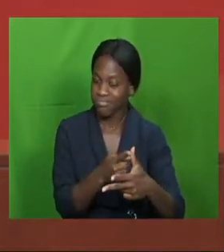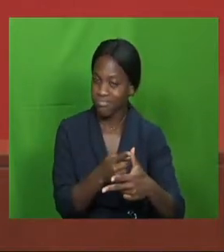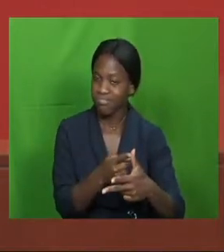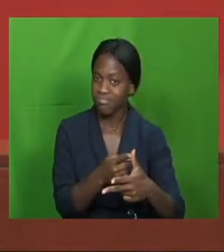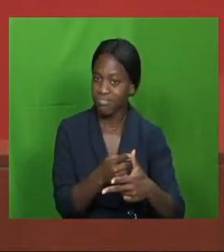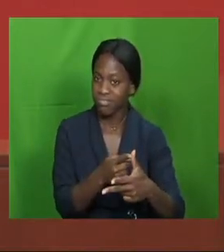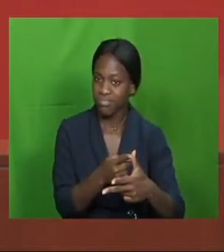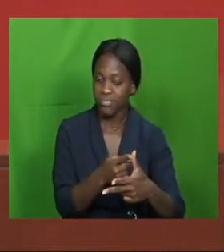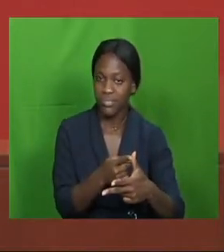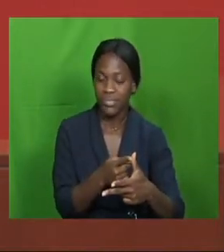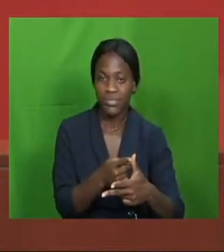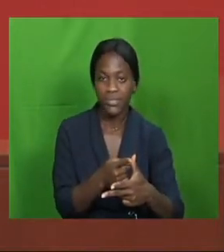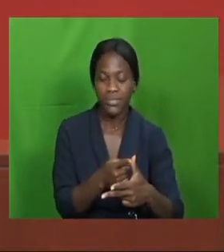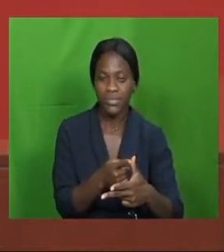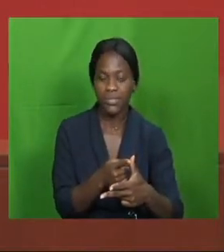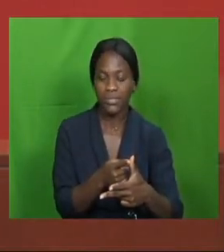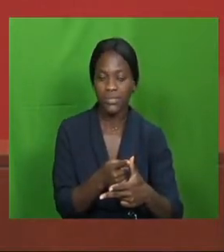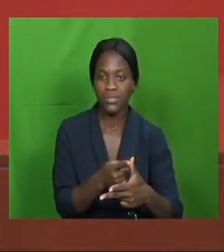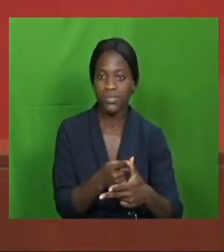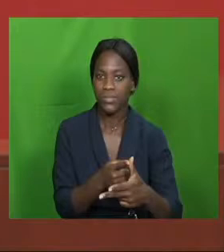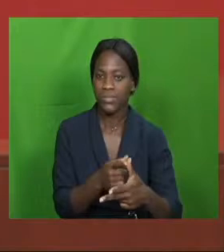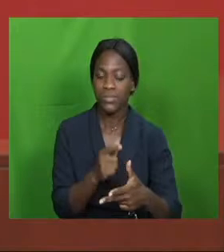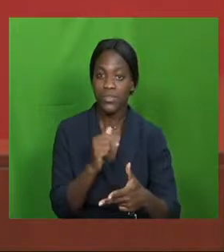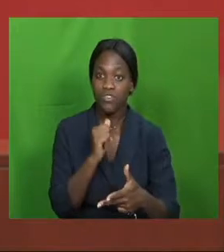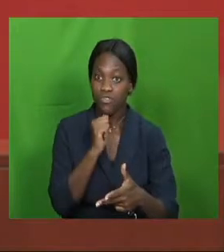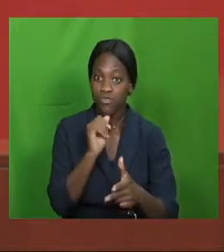unpermitted absence;